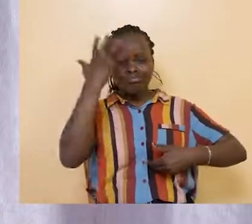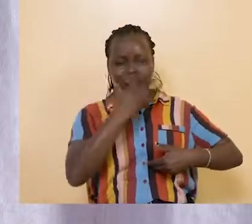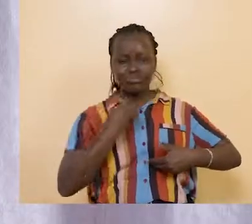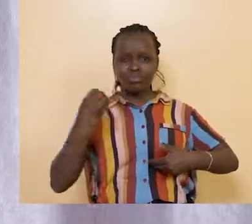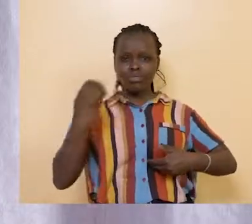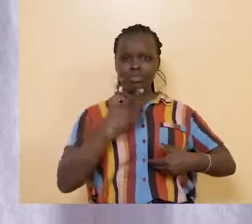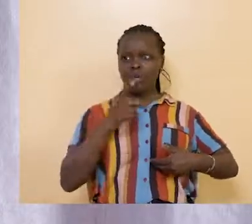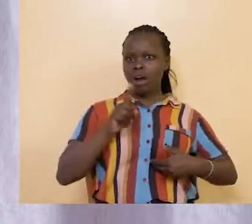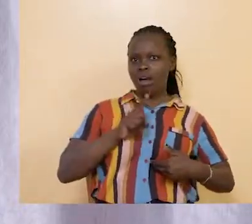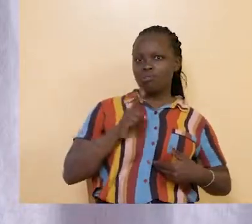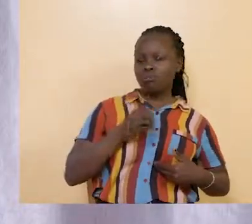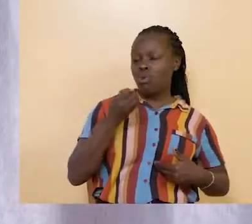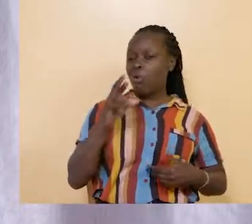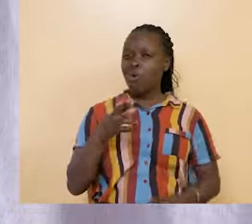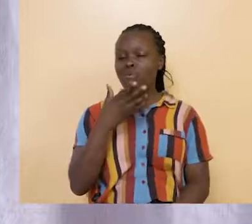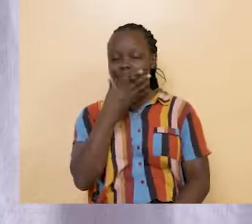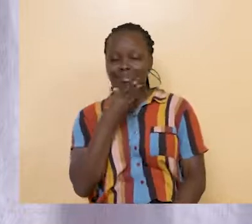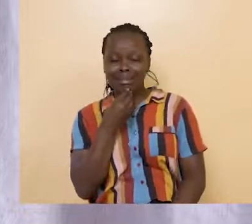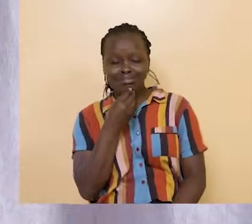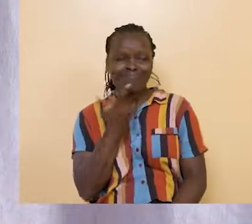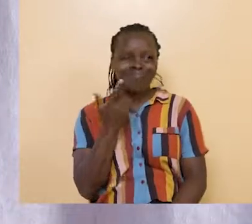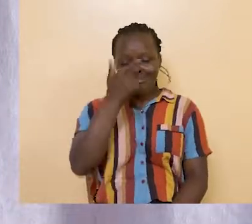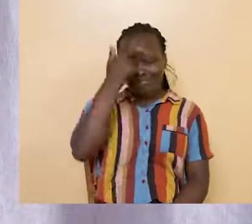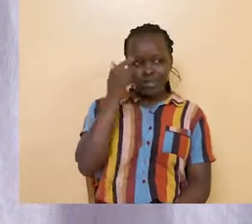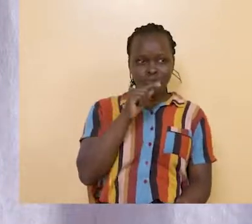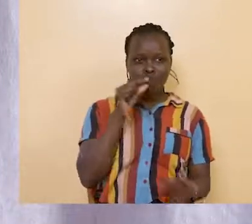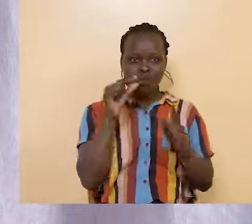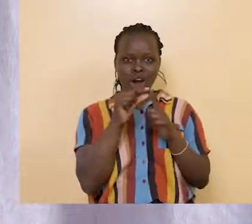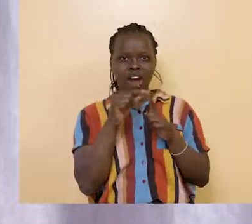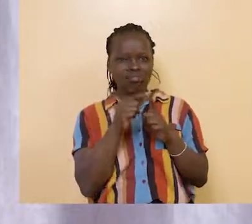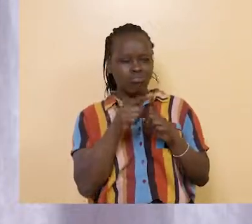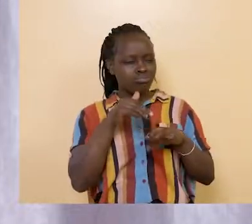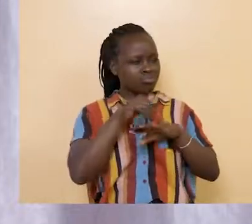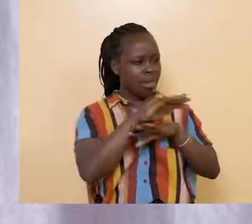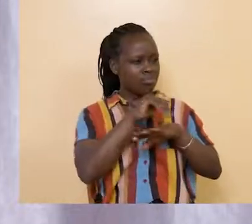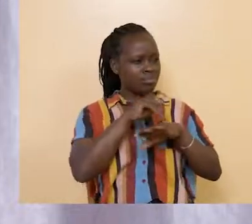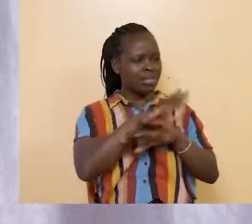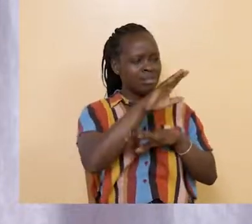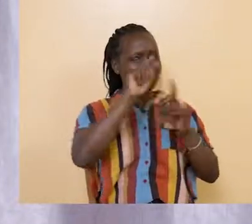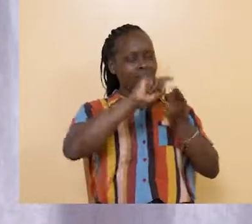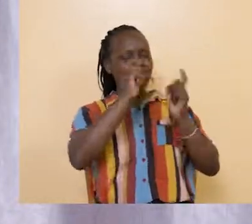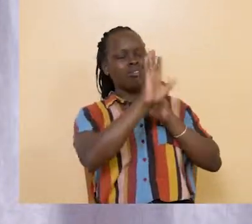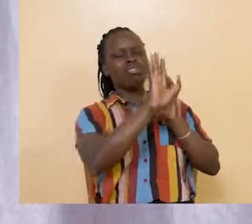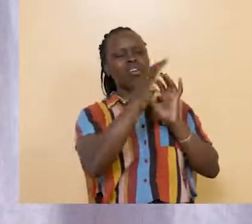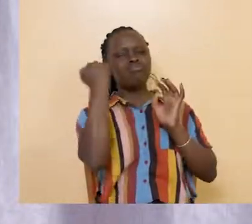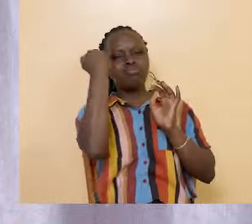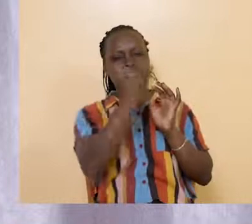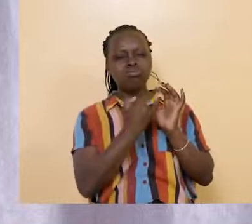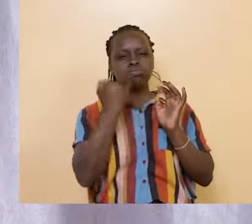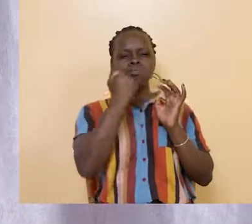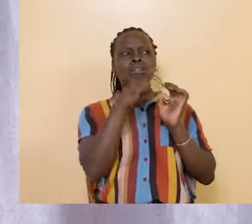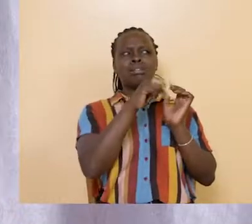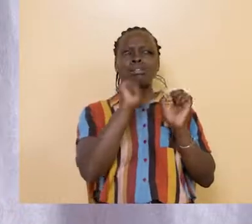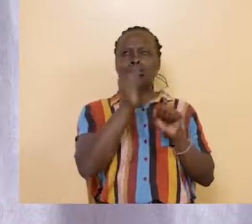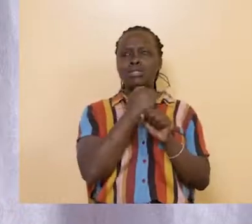beautiful girls and even boys, because of the words that they've seen, their entire identities are twisted and they are not able